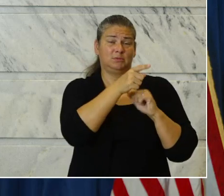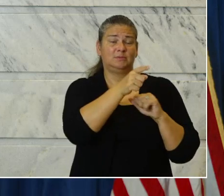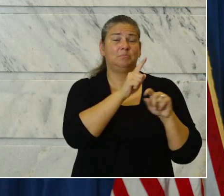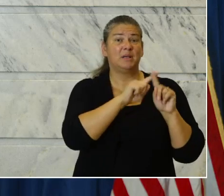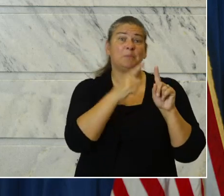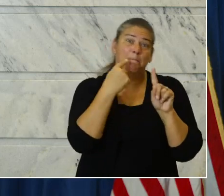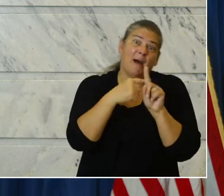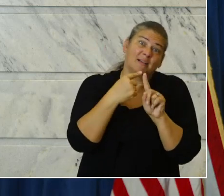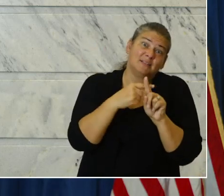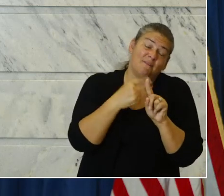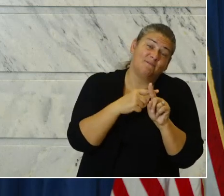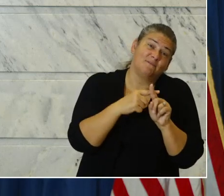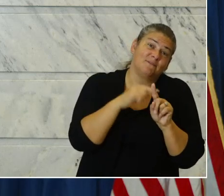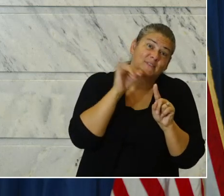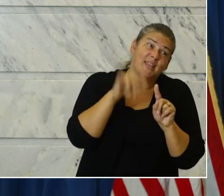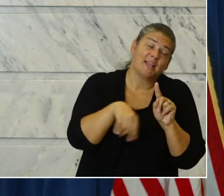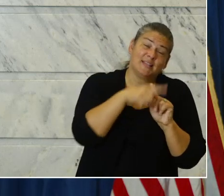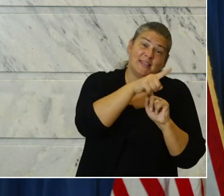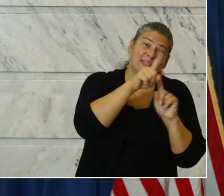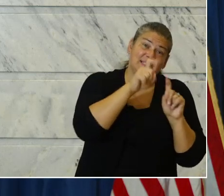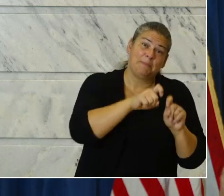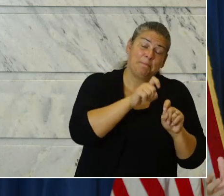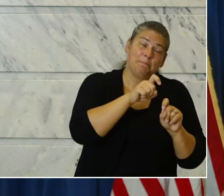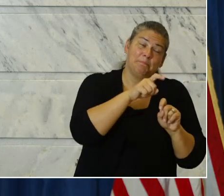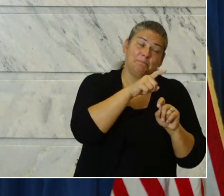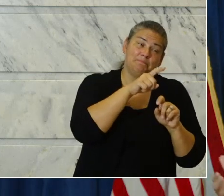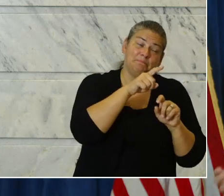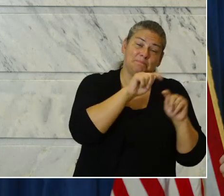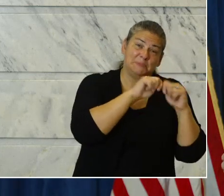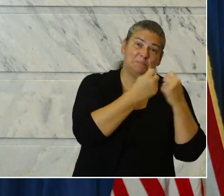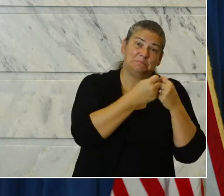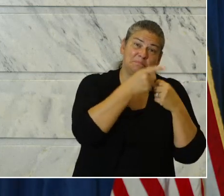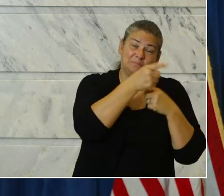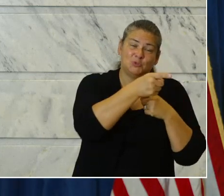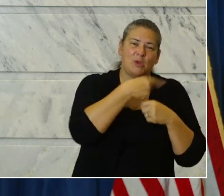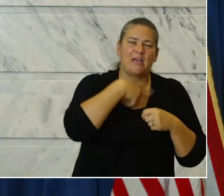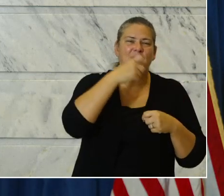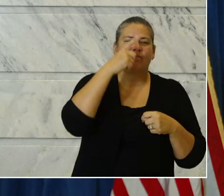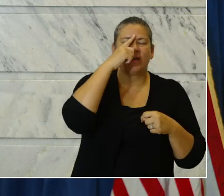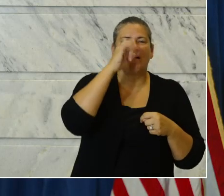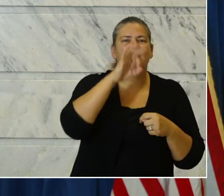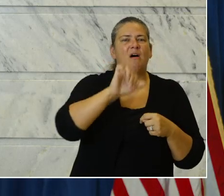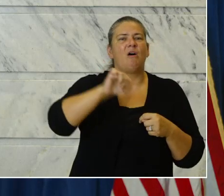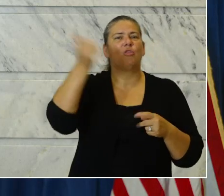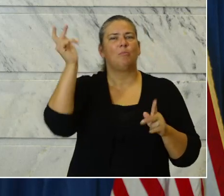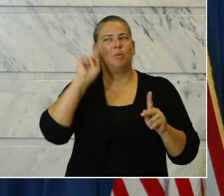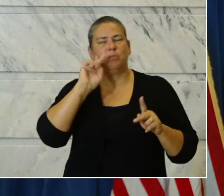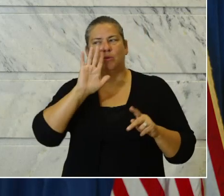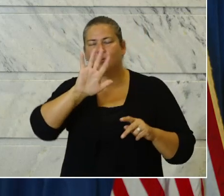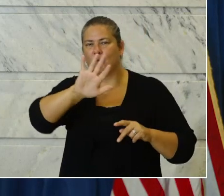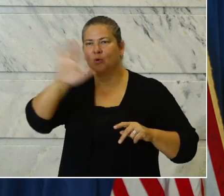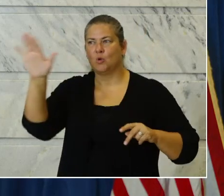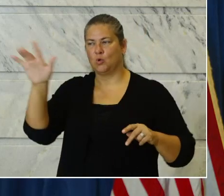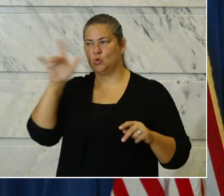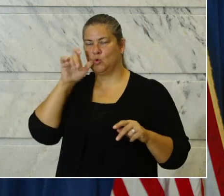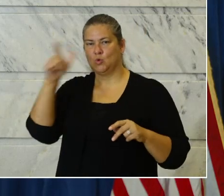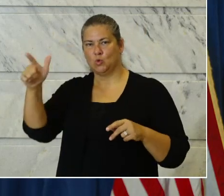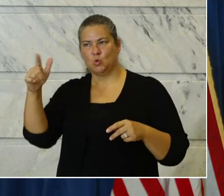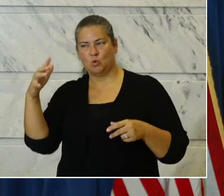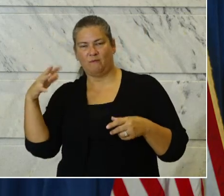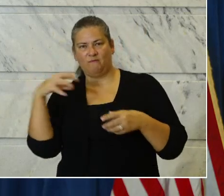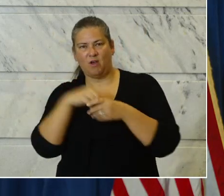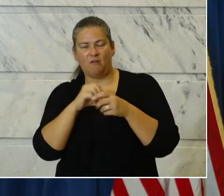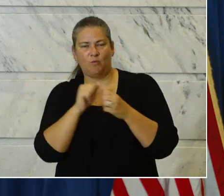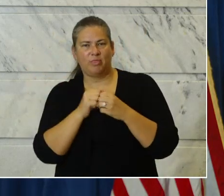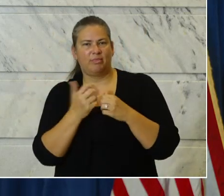that level of testing. And so we have to really think about anybody out there who is engaged in high contact